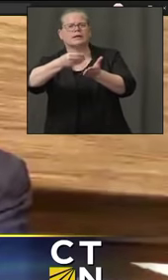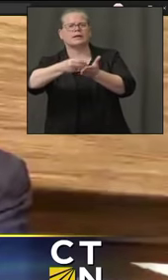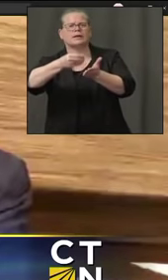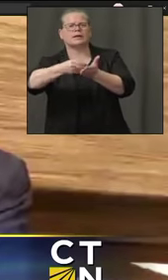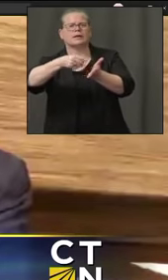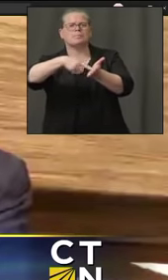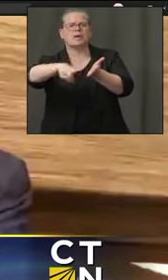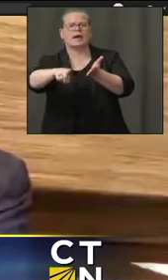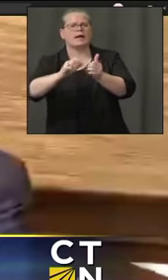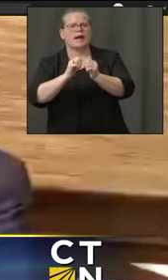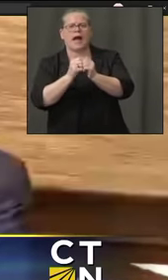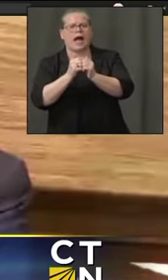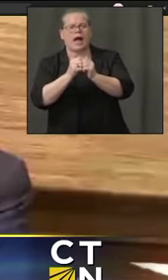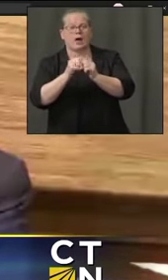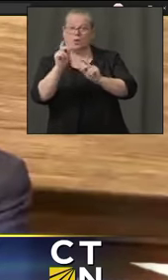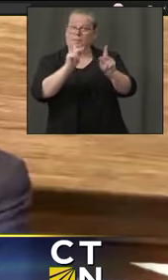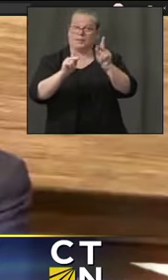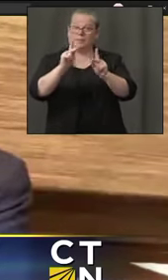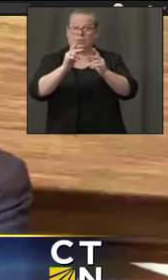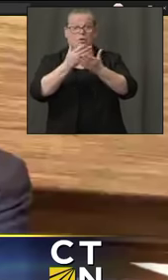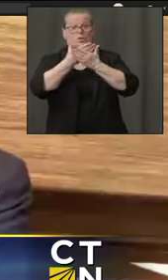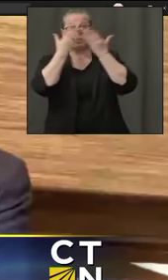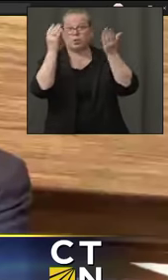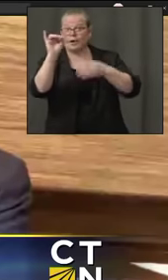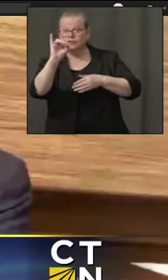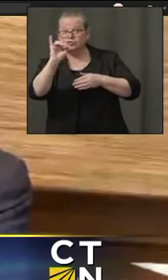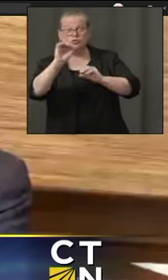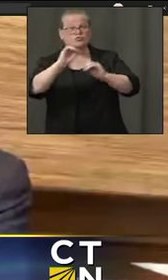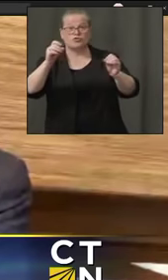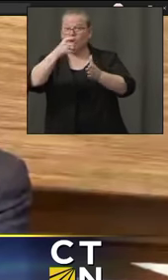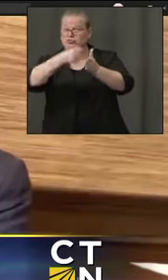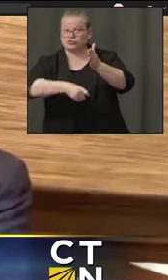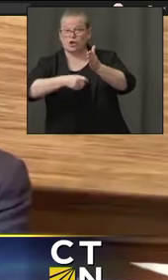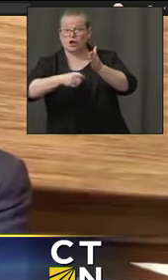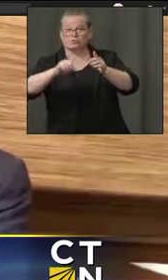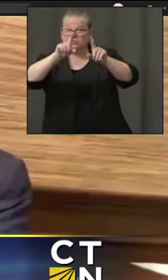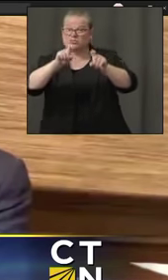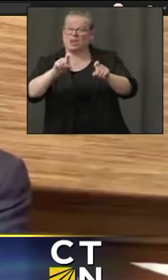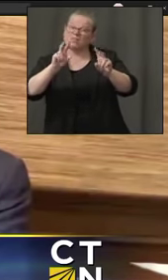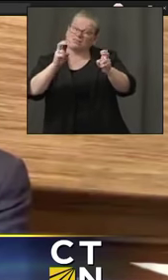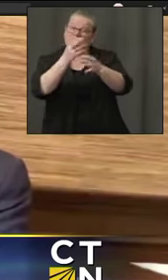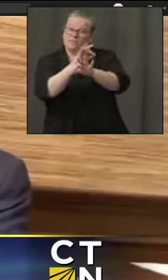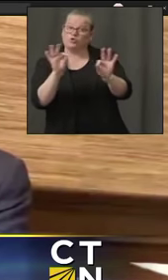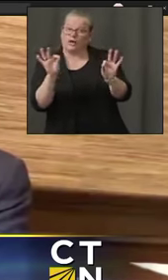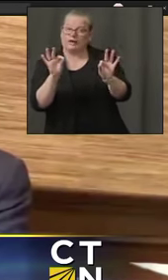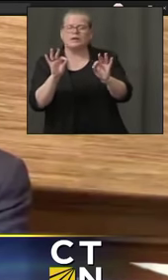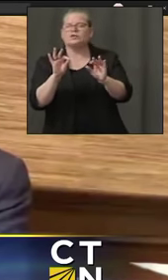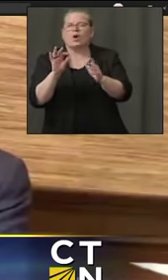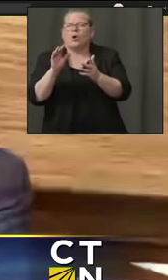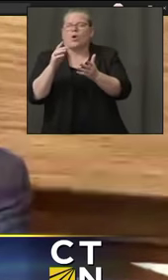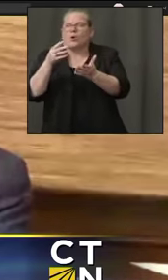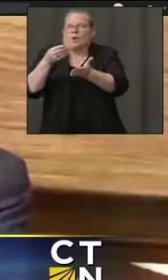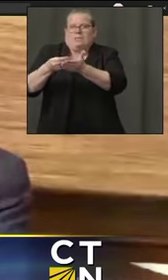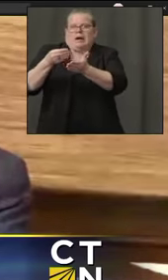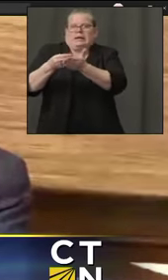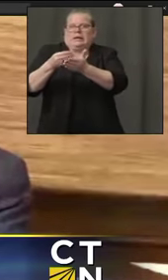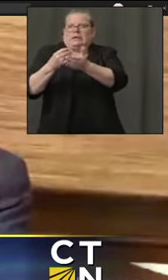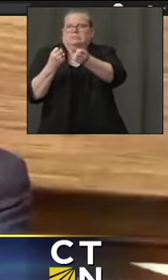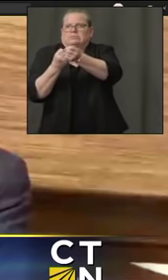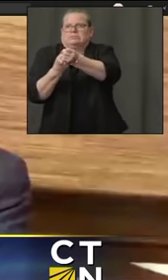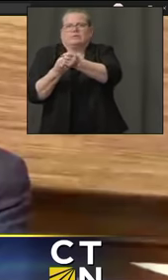People are not being charged if they don't have insurance. So where is the money coming from to underwrite this? Well, at